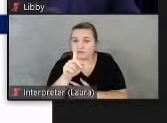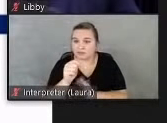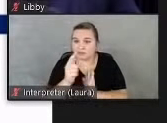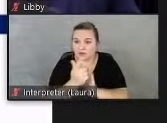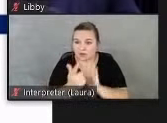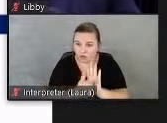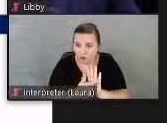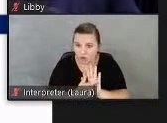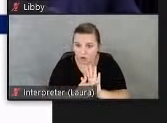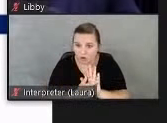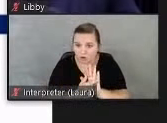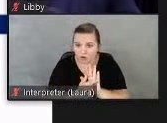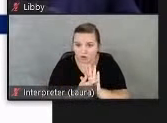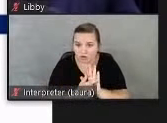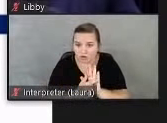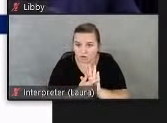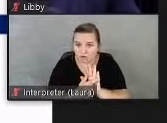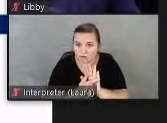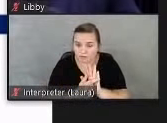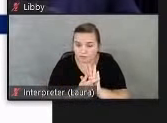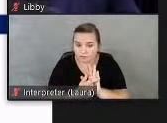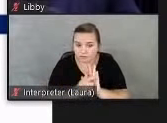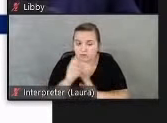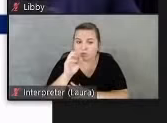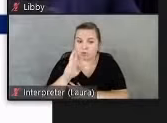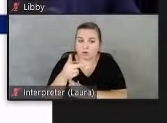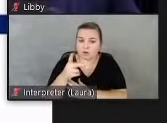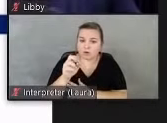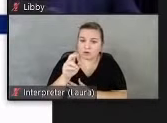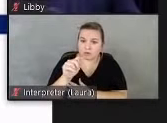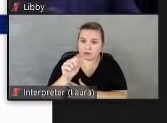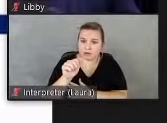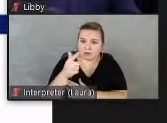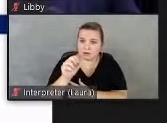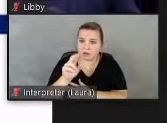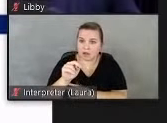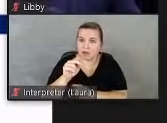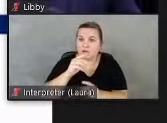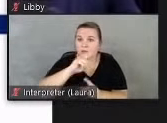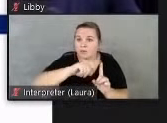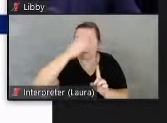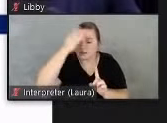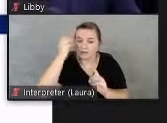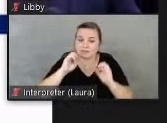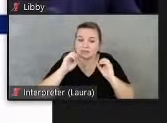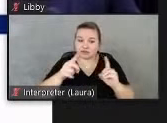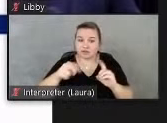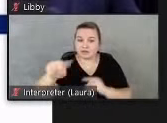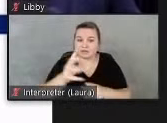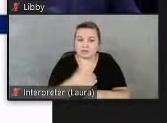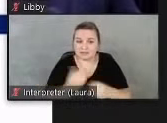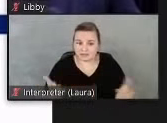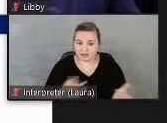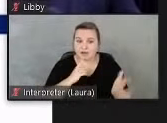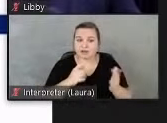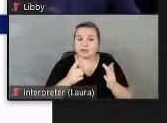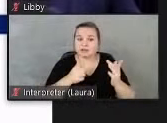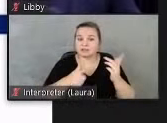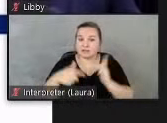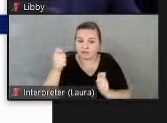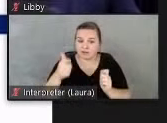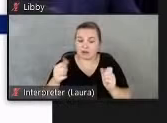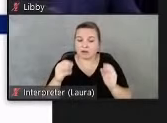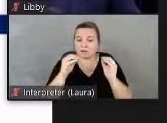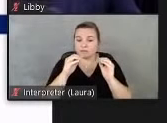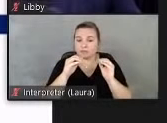to Iraq or the Pentagon. So because the education that they're receiving here is significantly better than what they're getting in